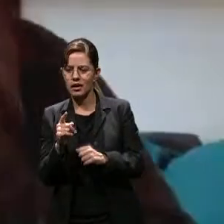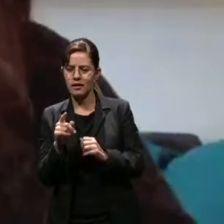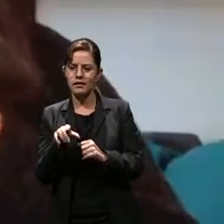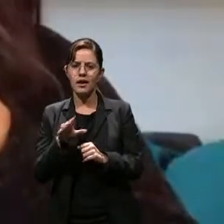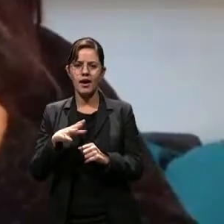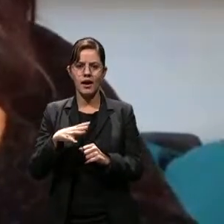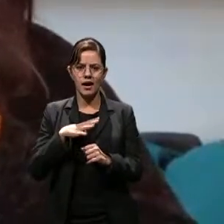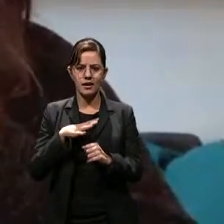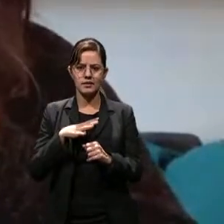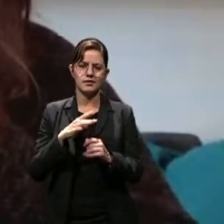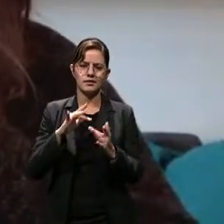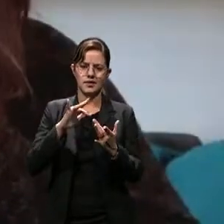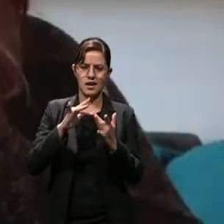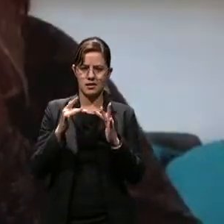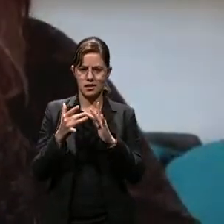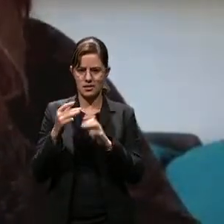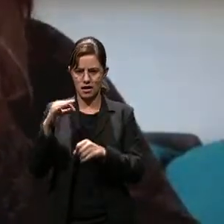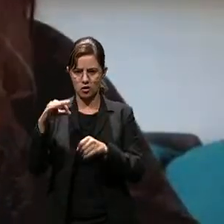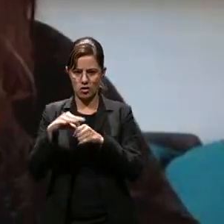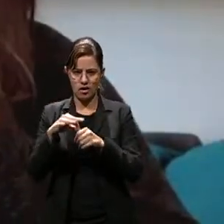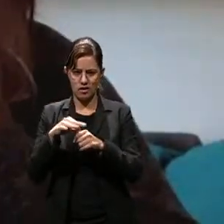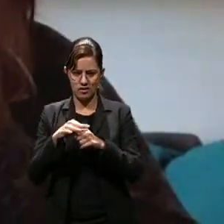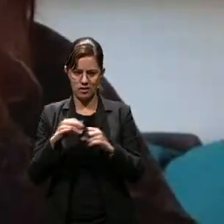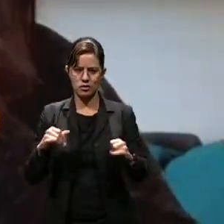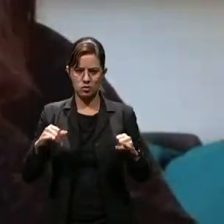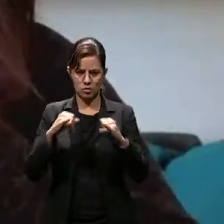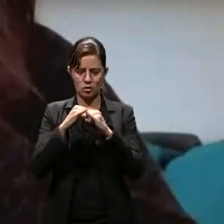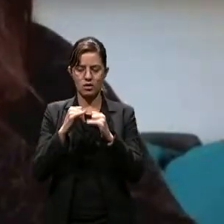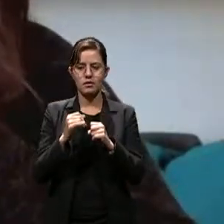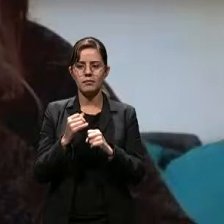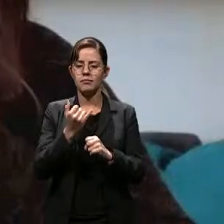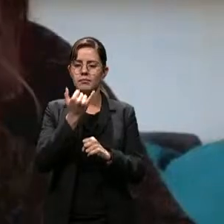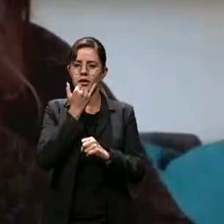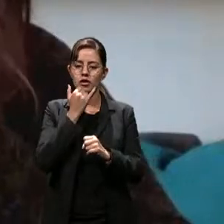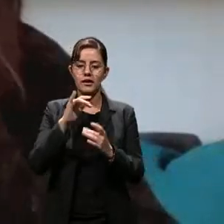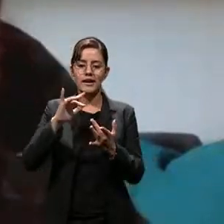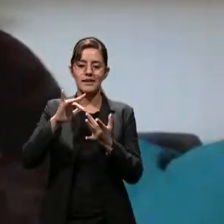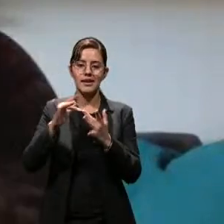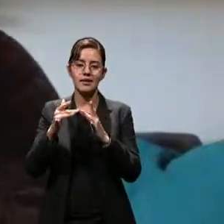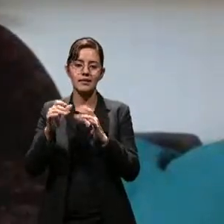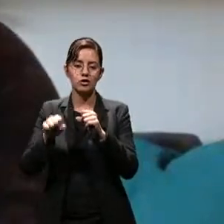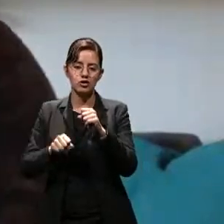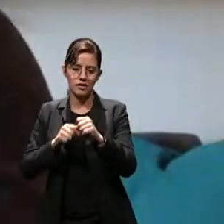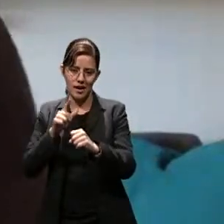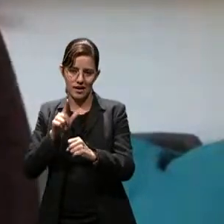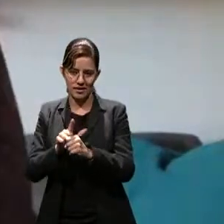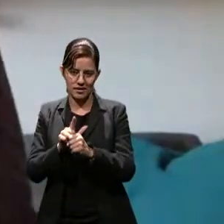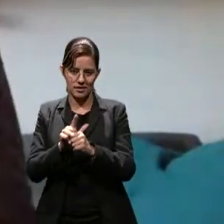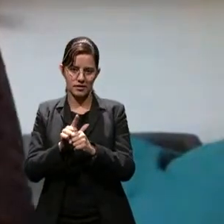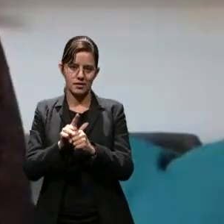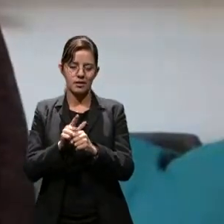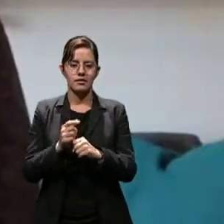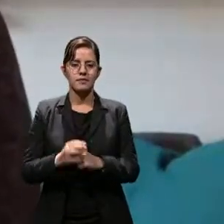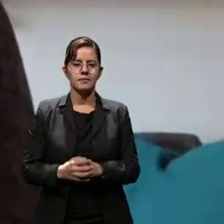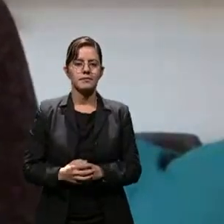this set of electoral networks, sorry, social media,